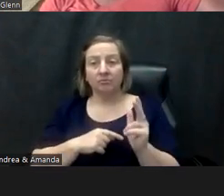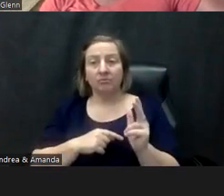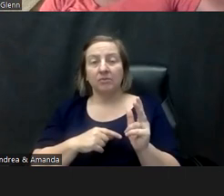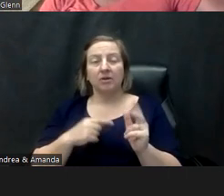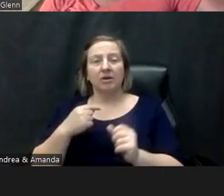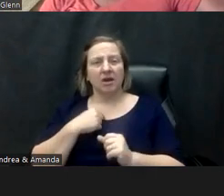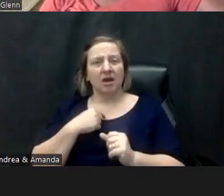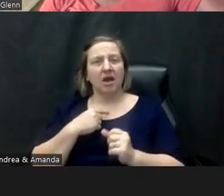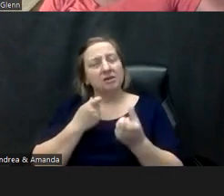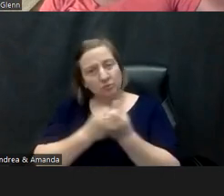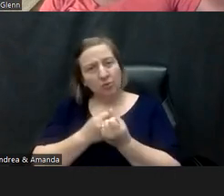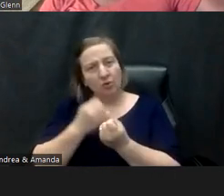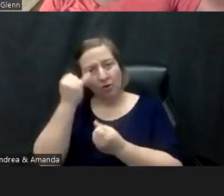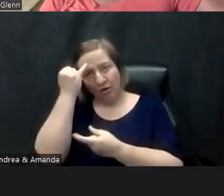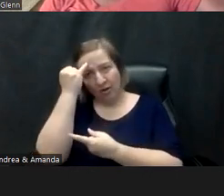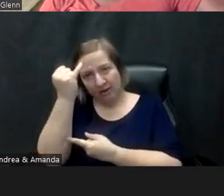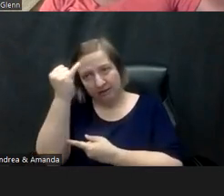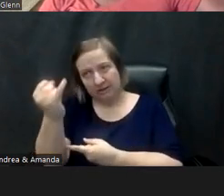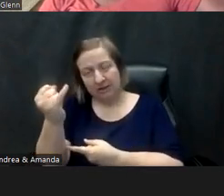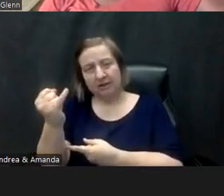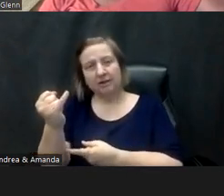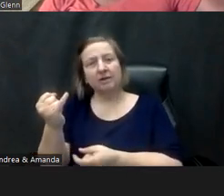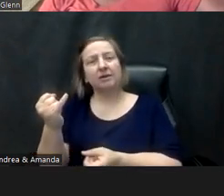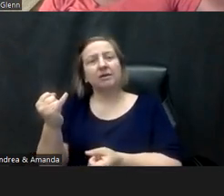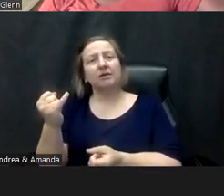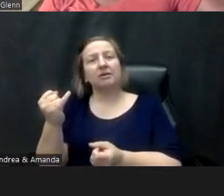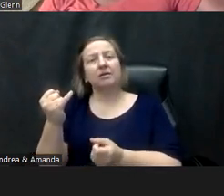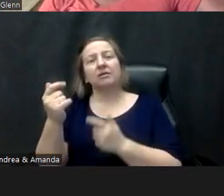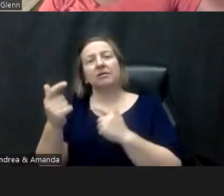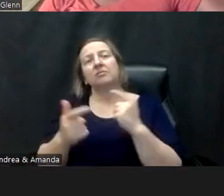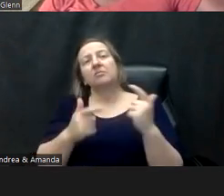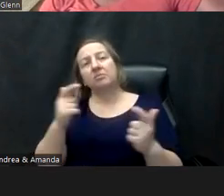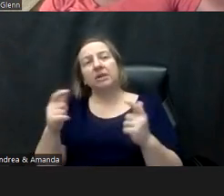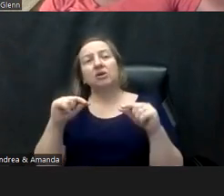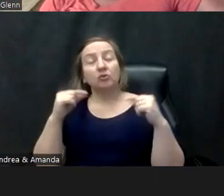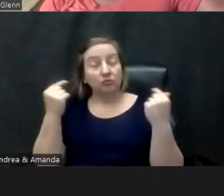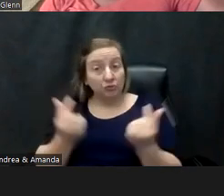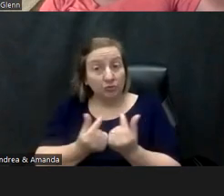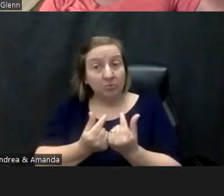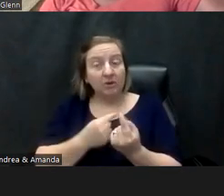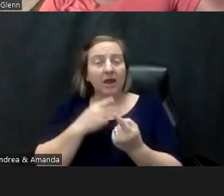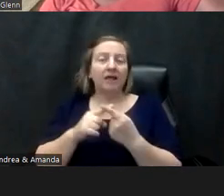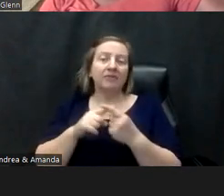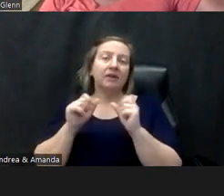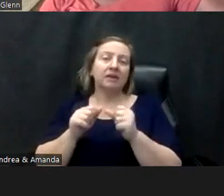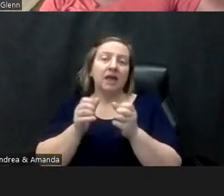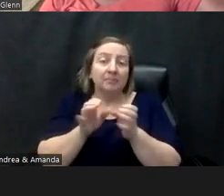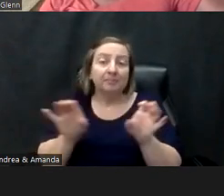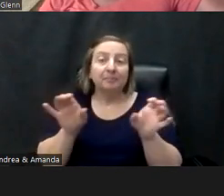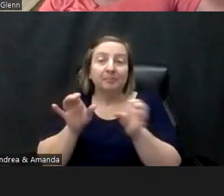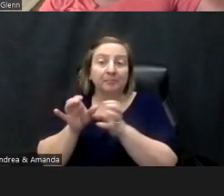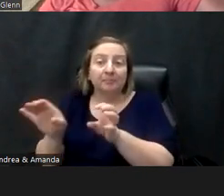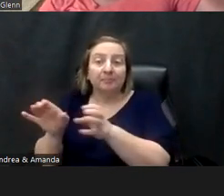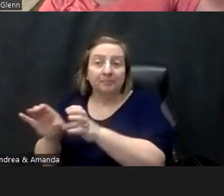supportive of the idea of taking a large group and then having it be able to break into smaller groups